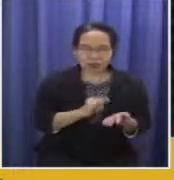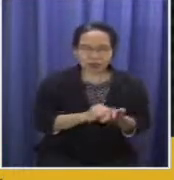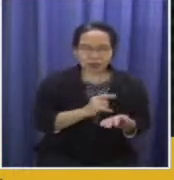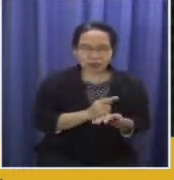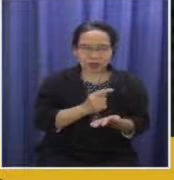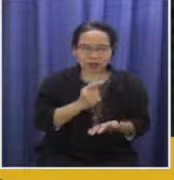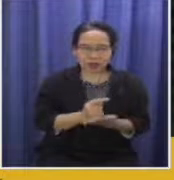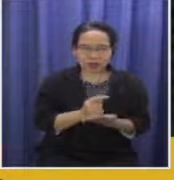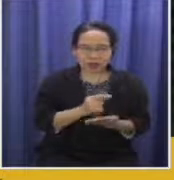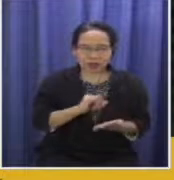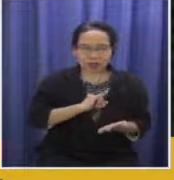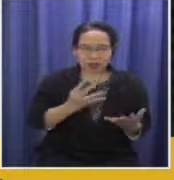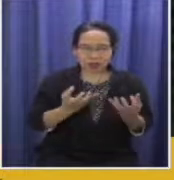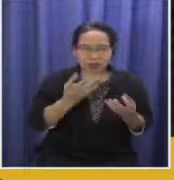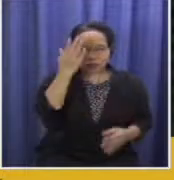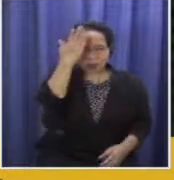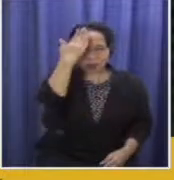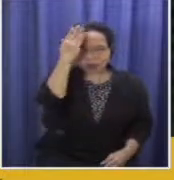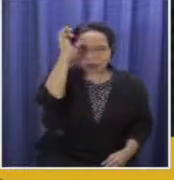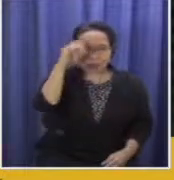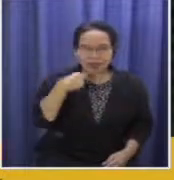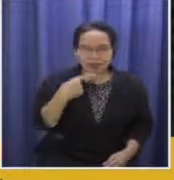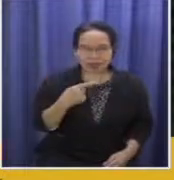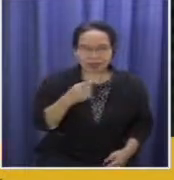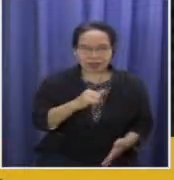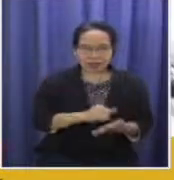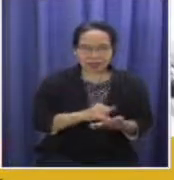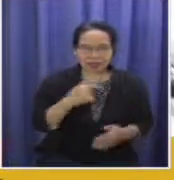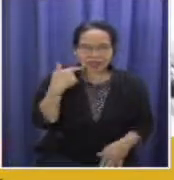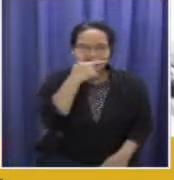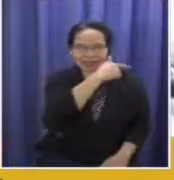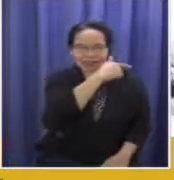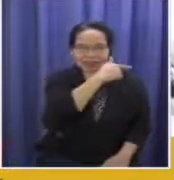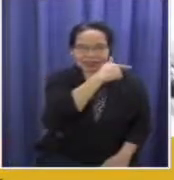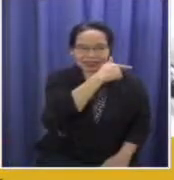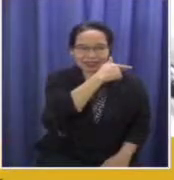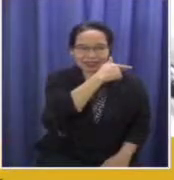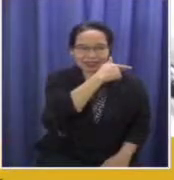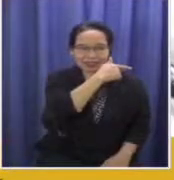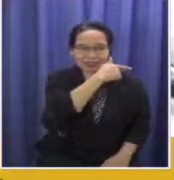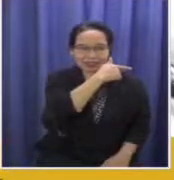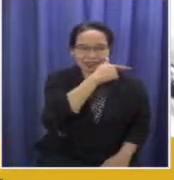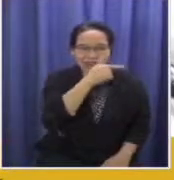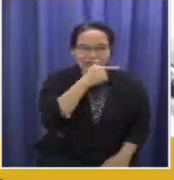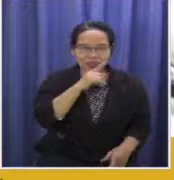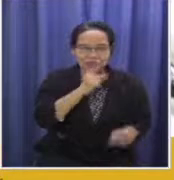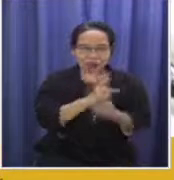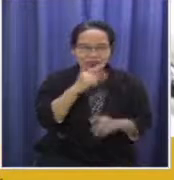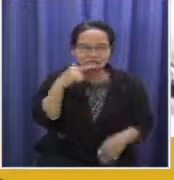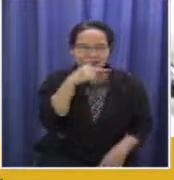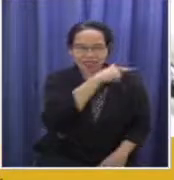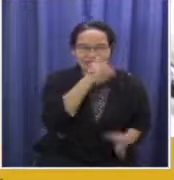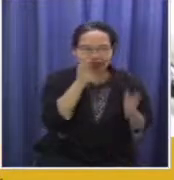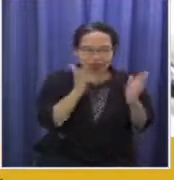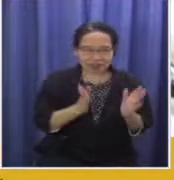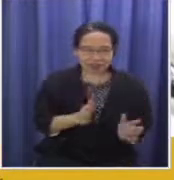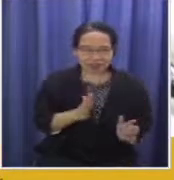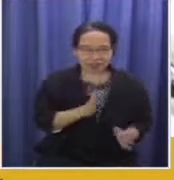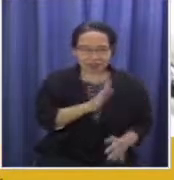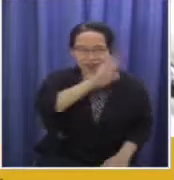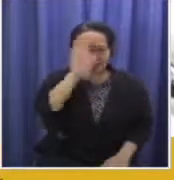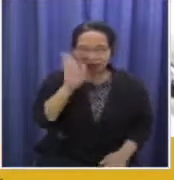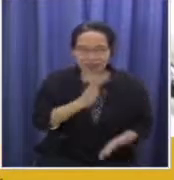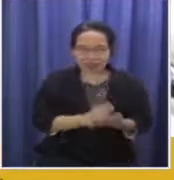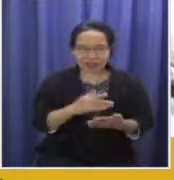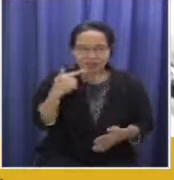truth that I want to know, he said. That is a lie. These blatant liars will never